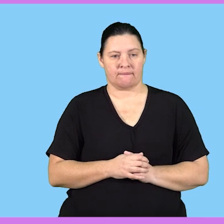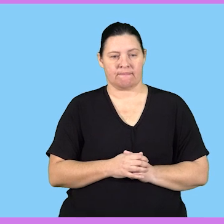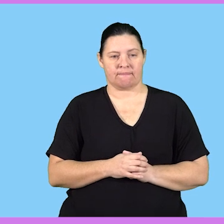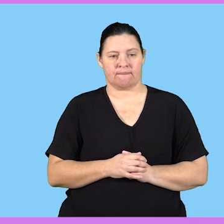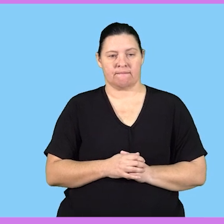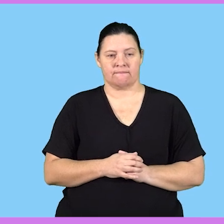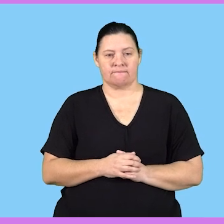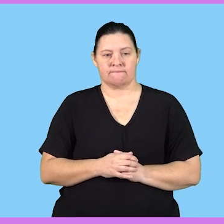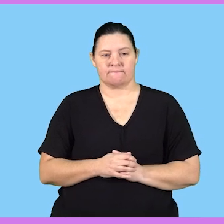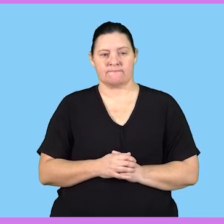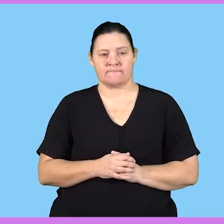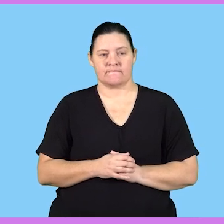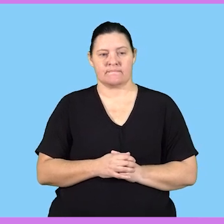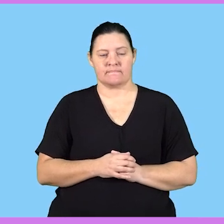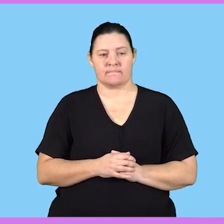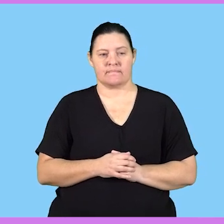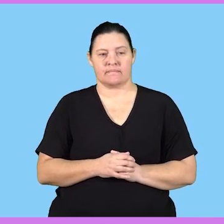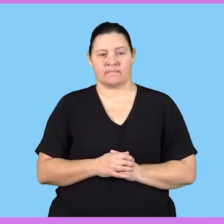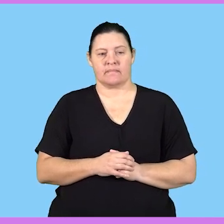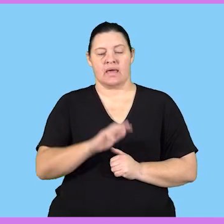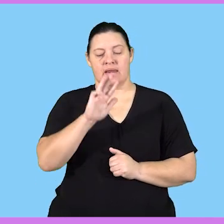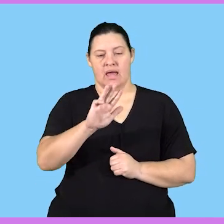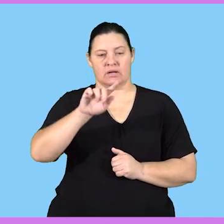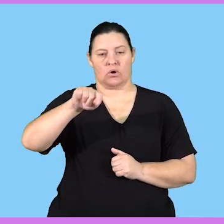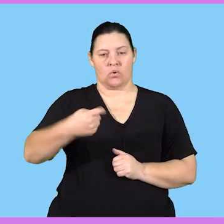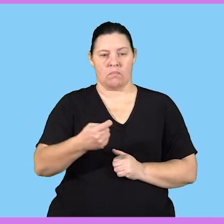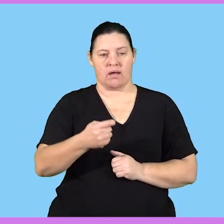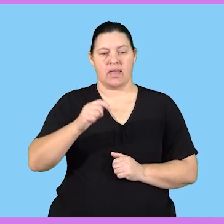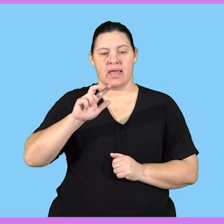Simplify, so that will give us an answer of